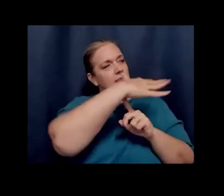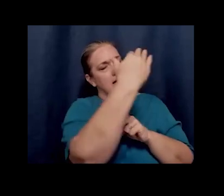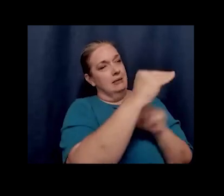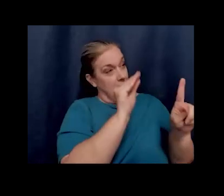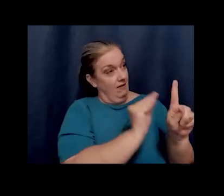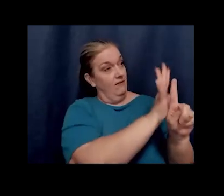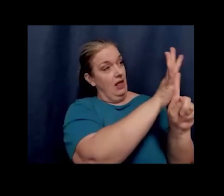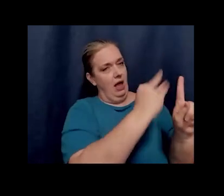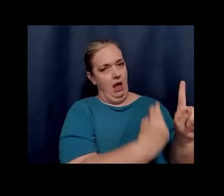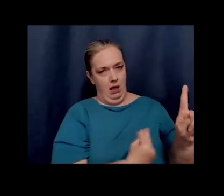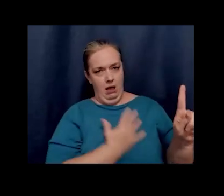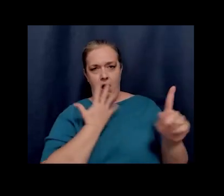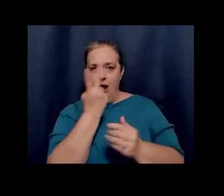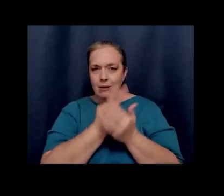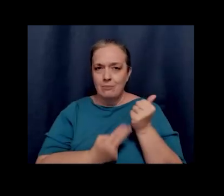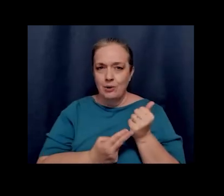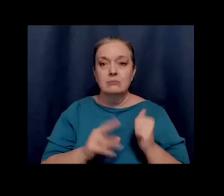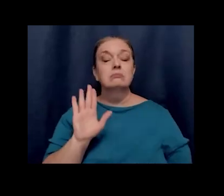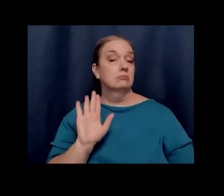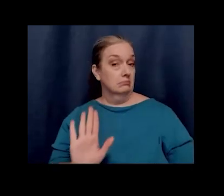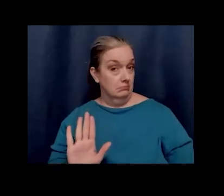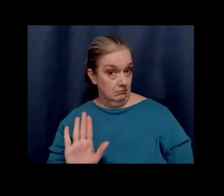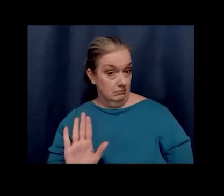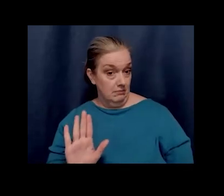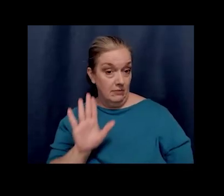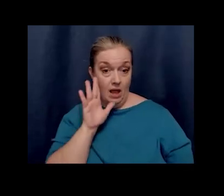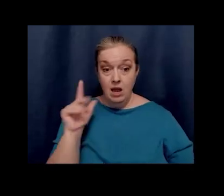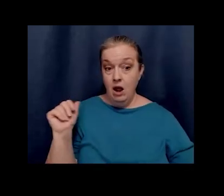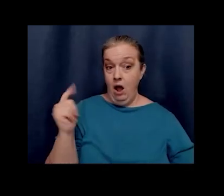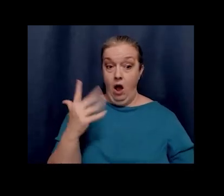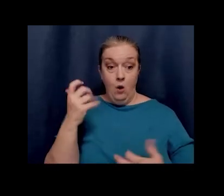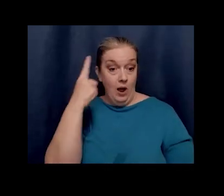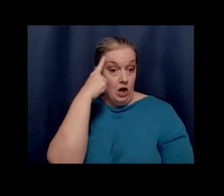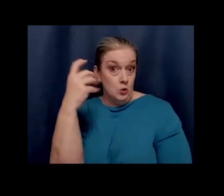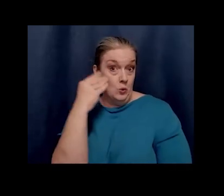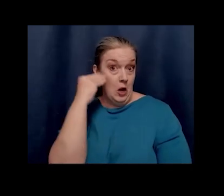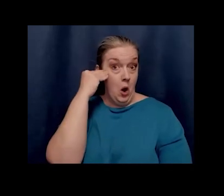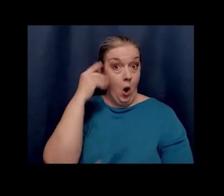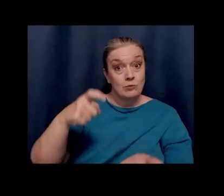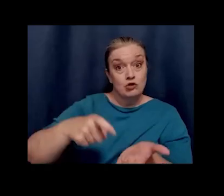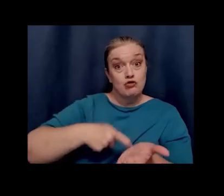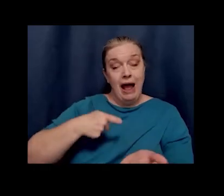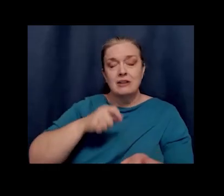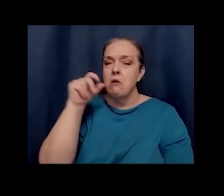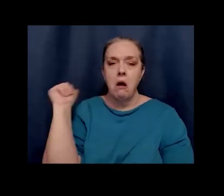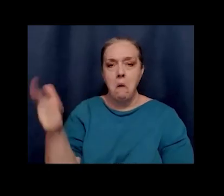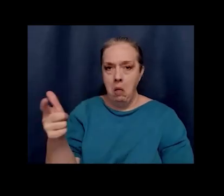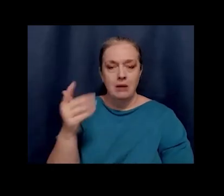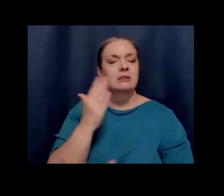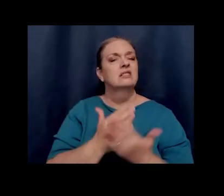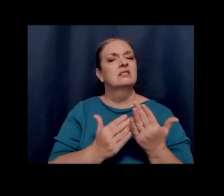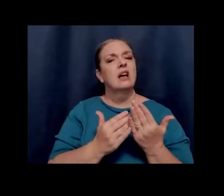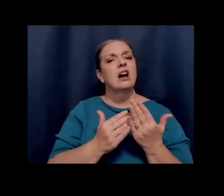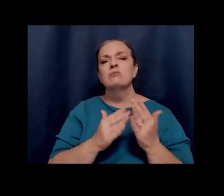unique. Not everyone decides to build their dream home or studio from scratch. Some demonstrate